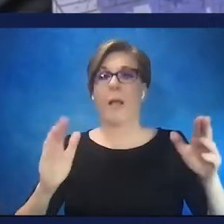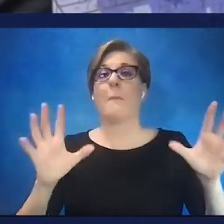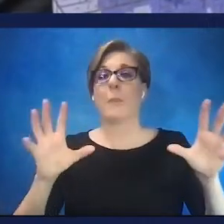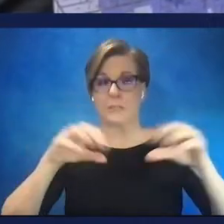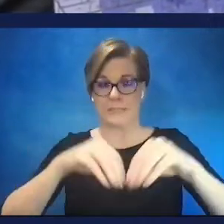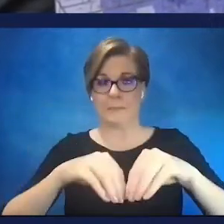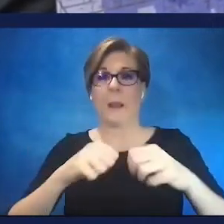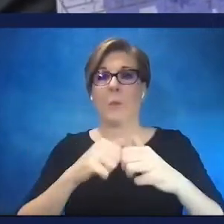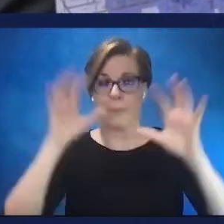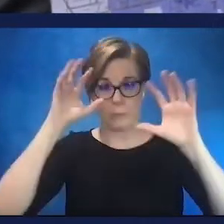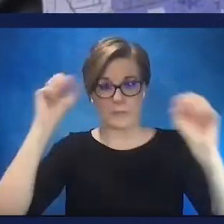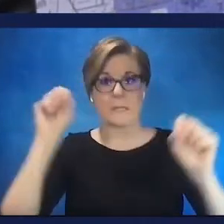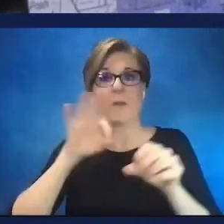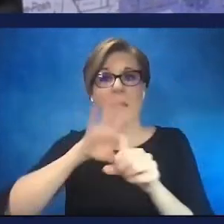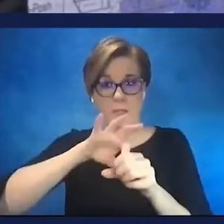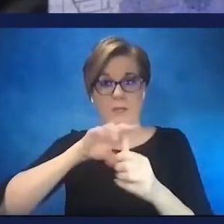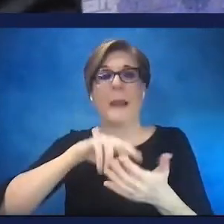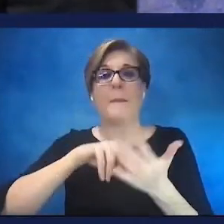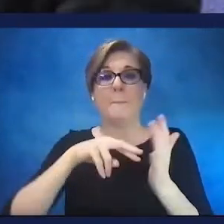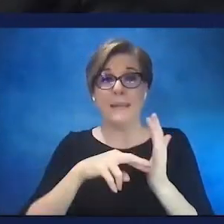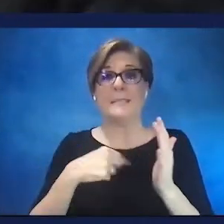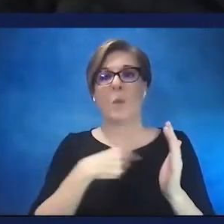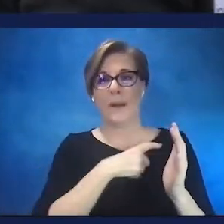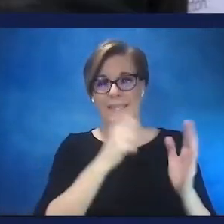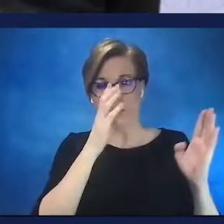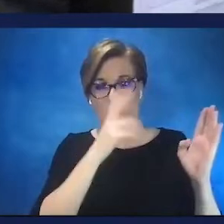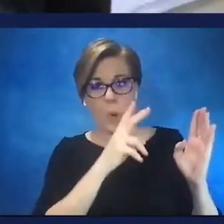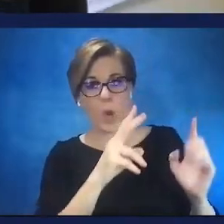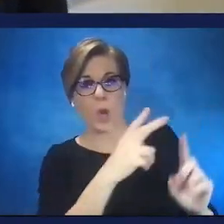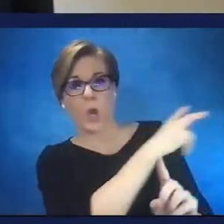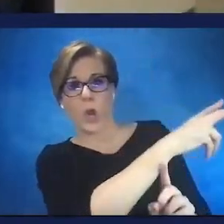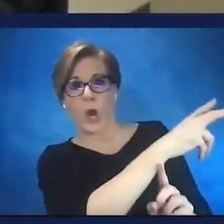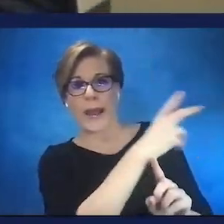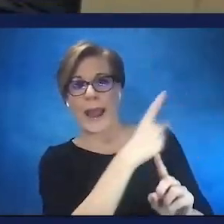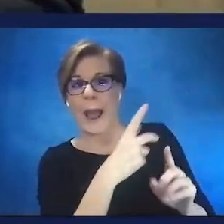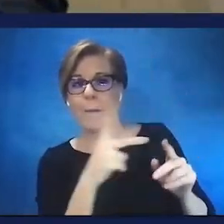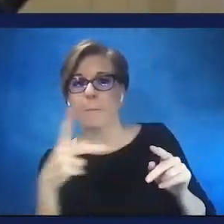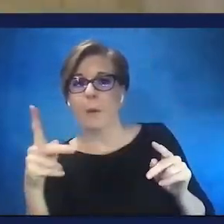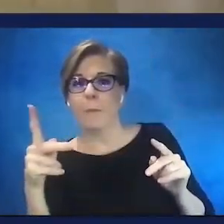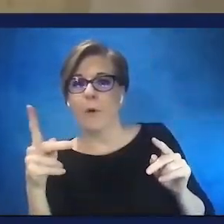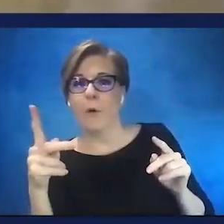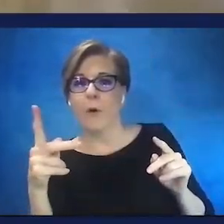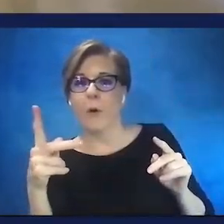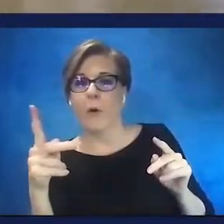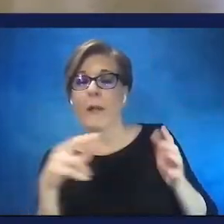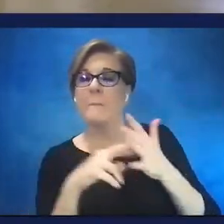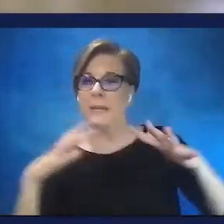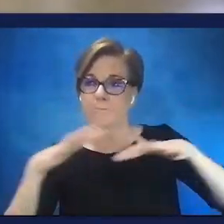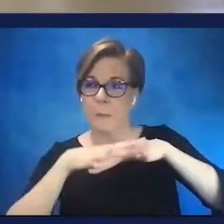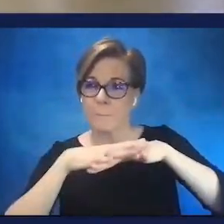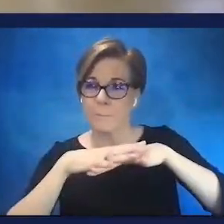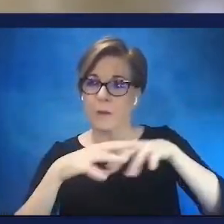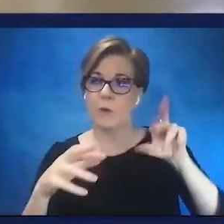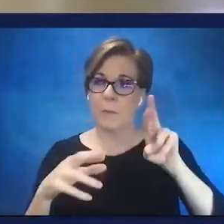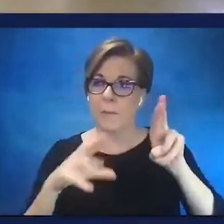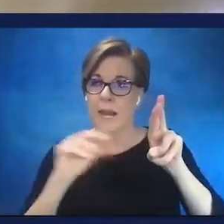Democrats are going to participate. So it would be more focused on this purple voting map, which shows